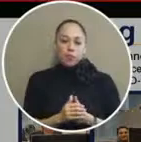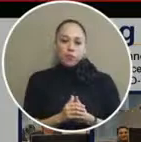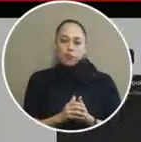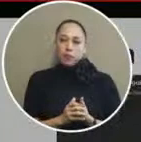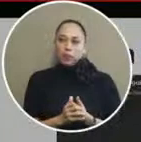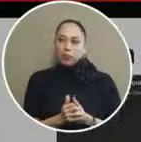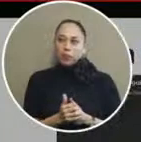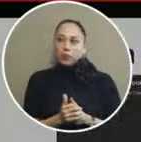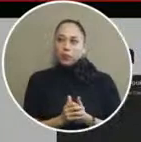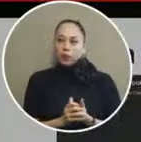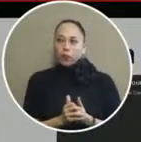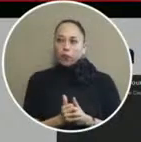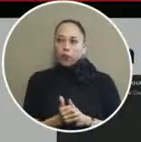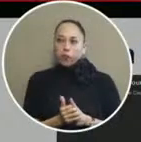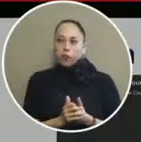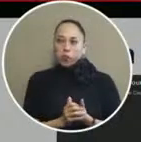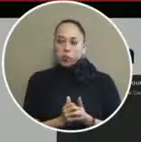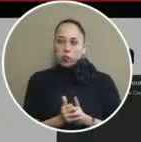fitness. Ben?